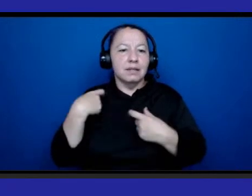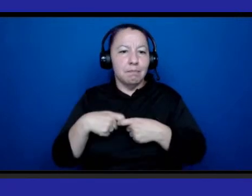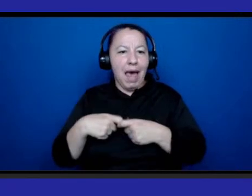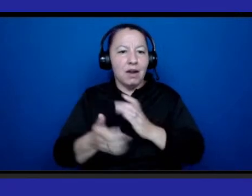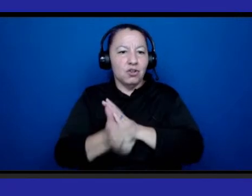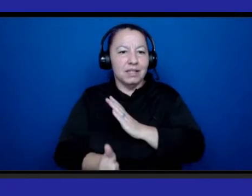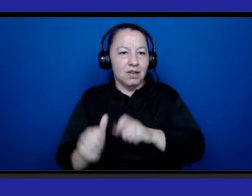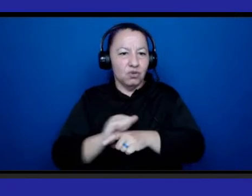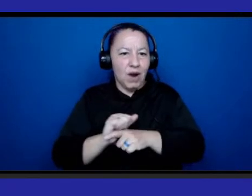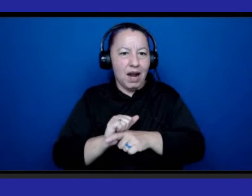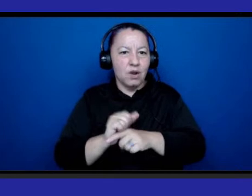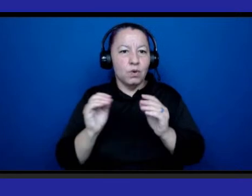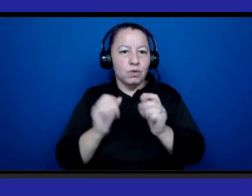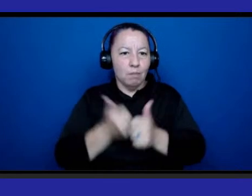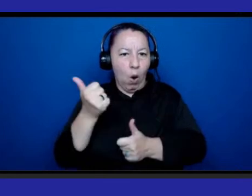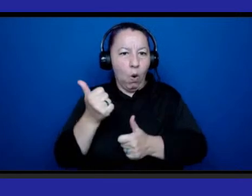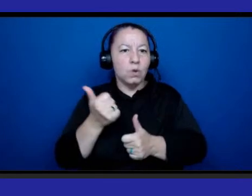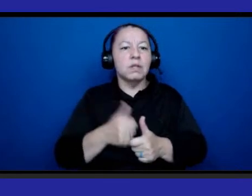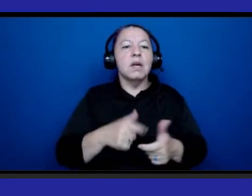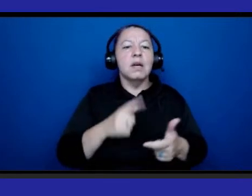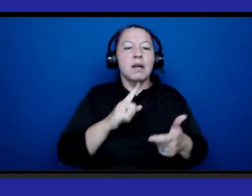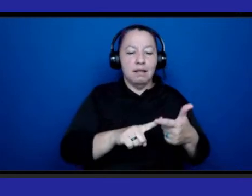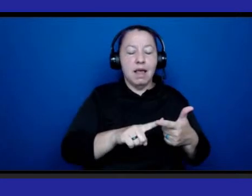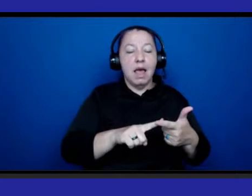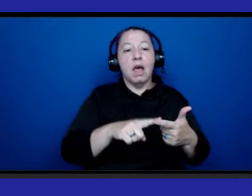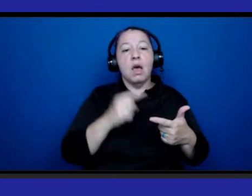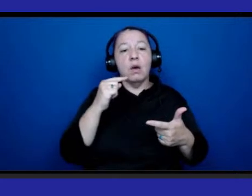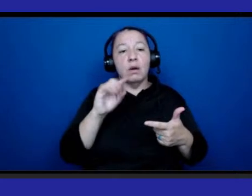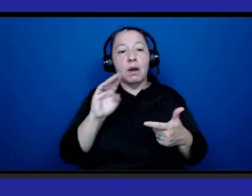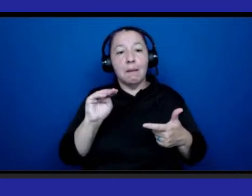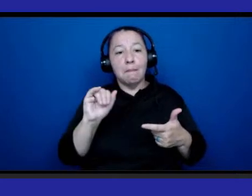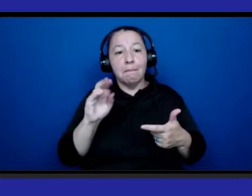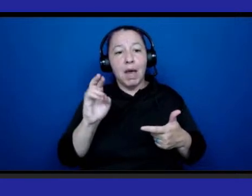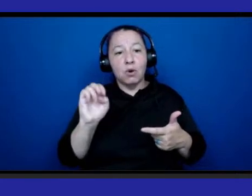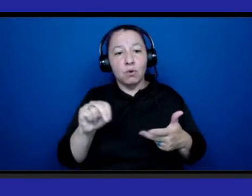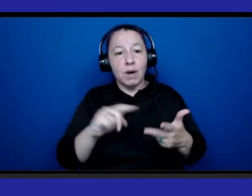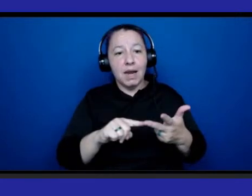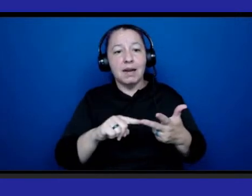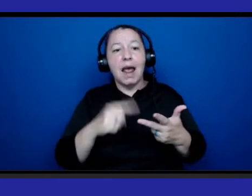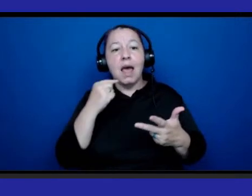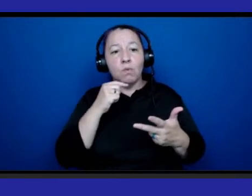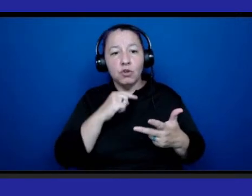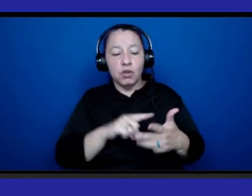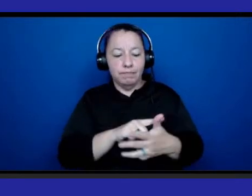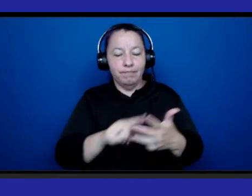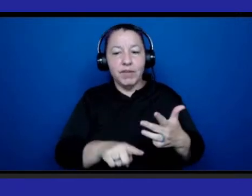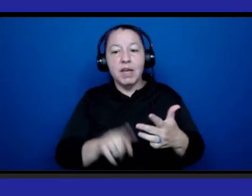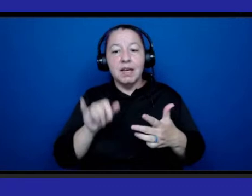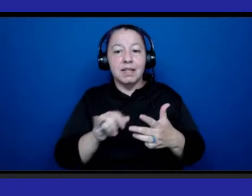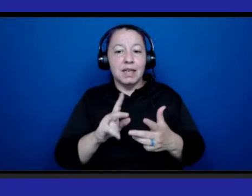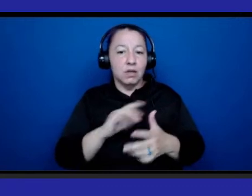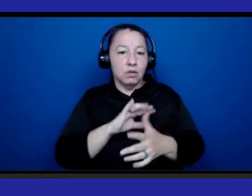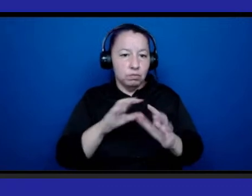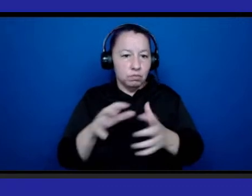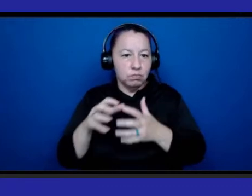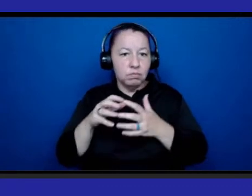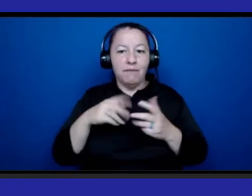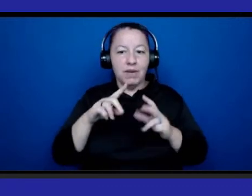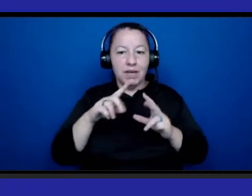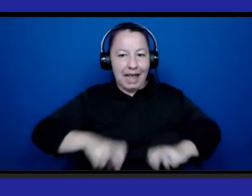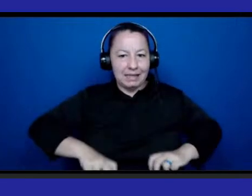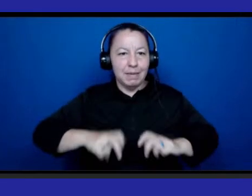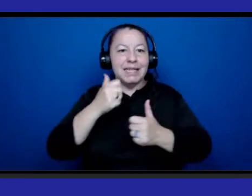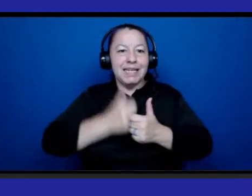and Russian. So these individuals right now are in the process of getting assessed. Every applicant is assessed for their language